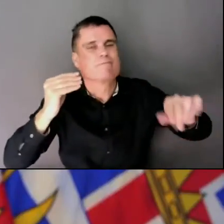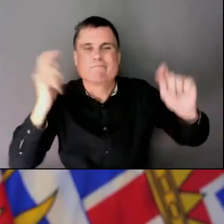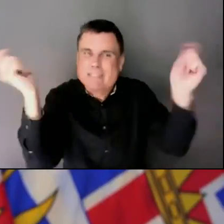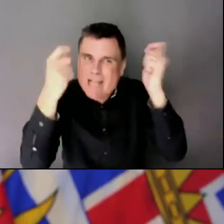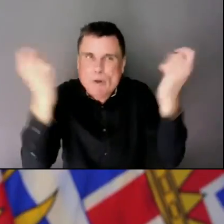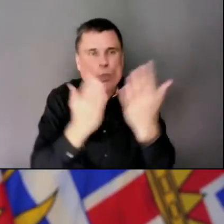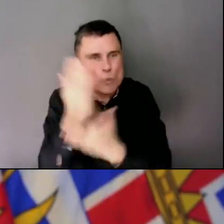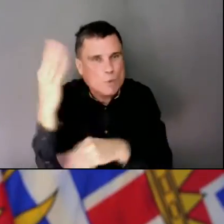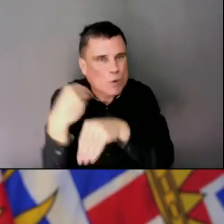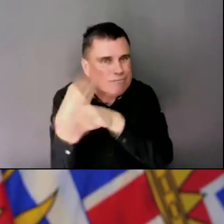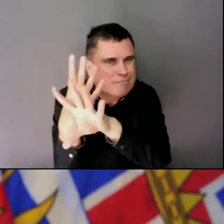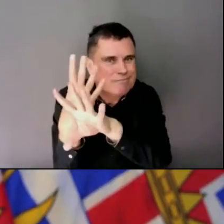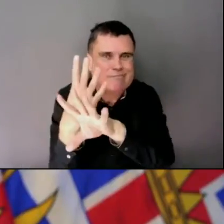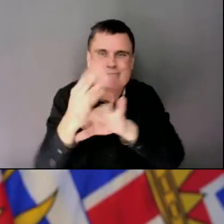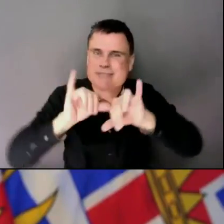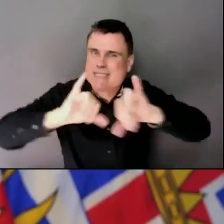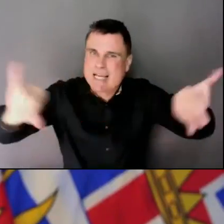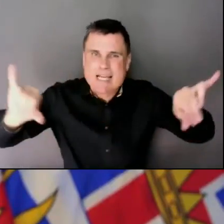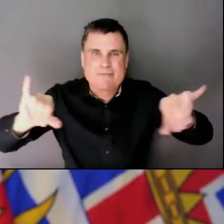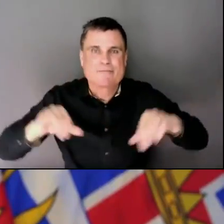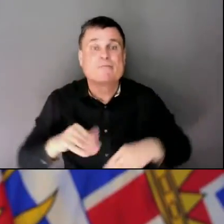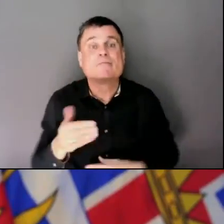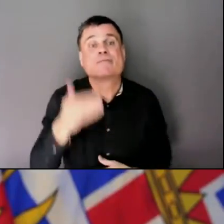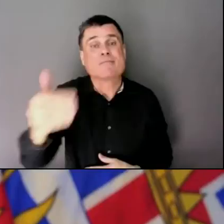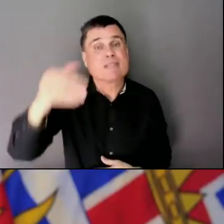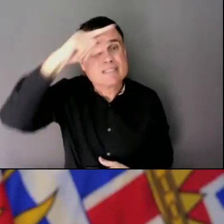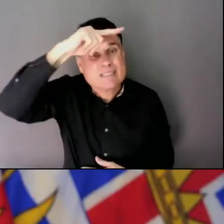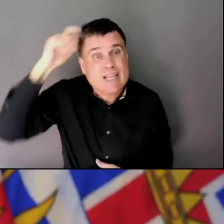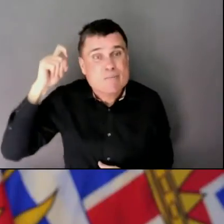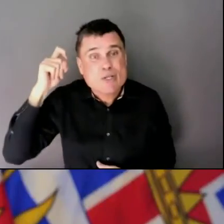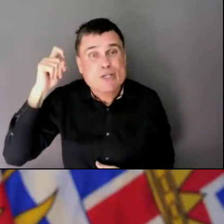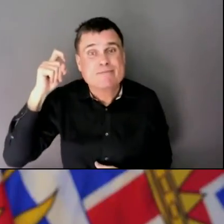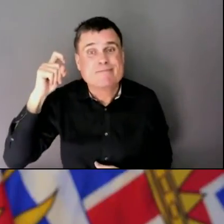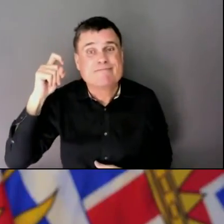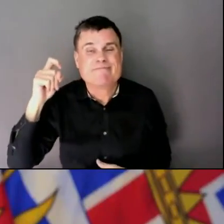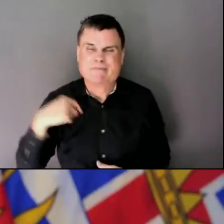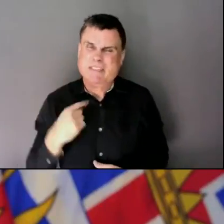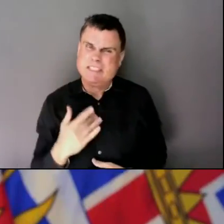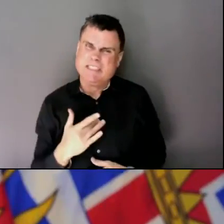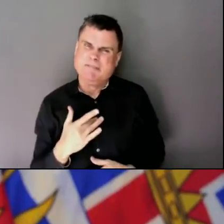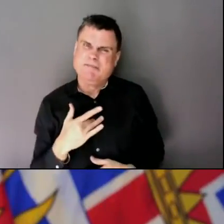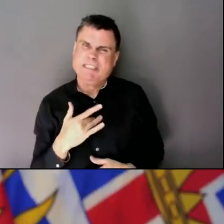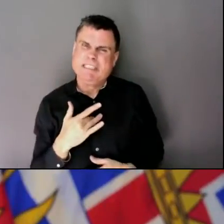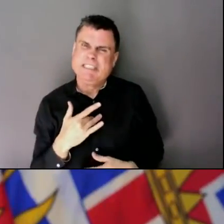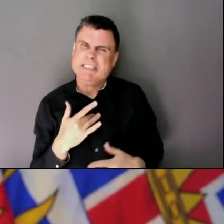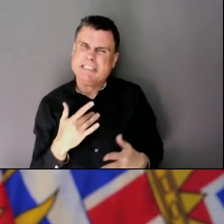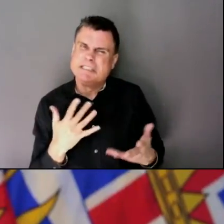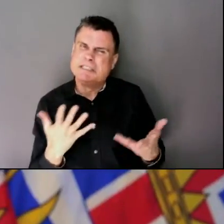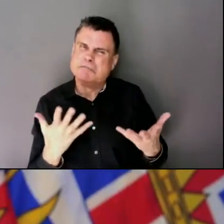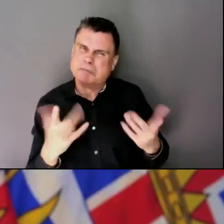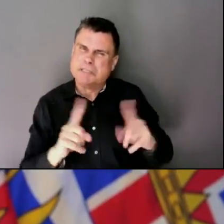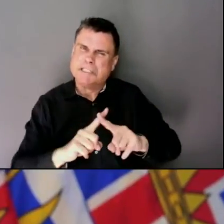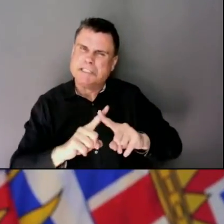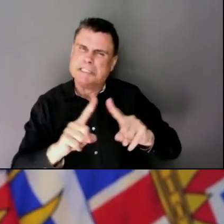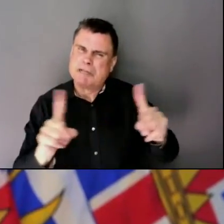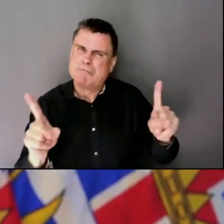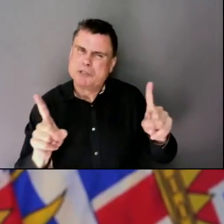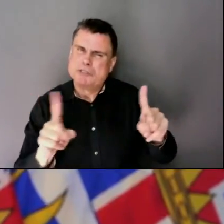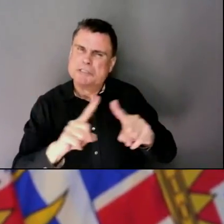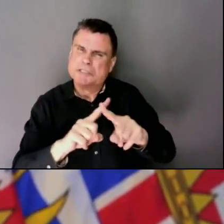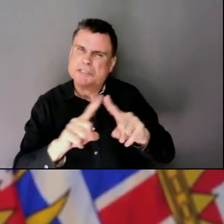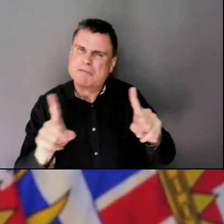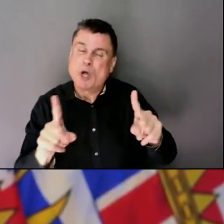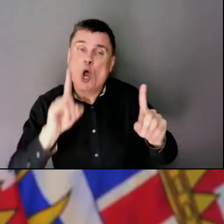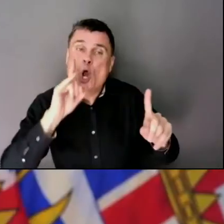summer, we're probably going to be in a different position. Whether we'll have access to international